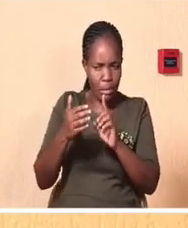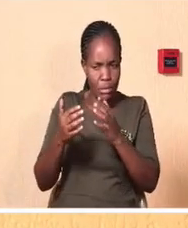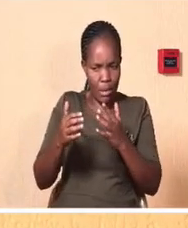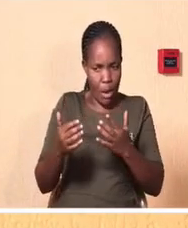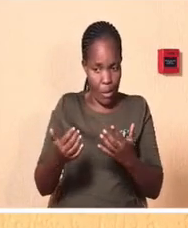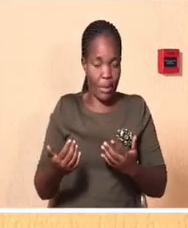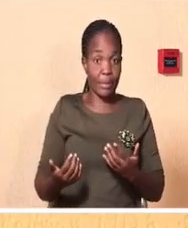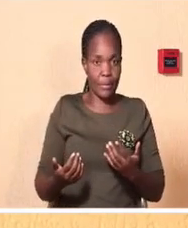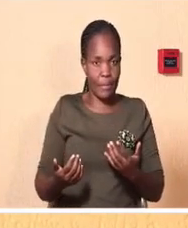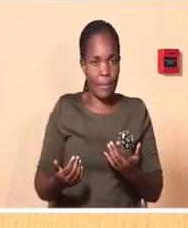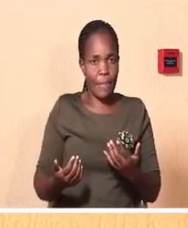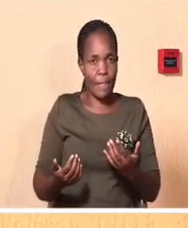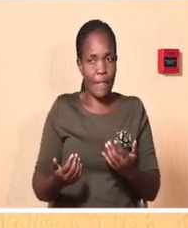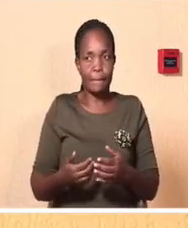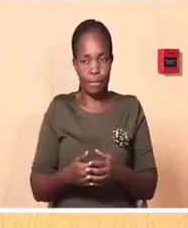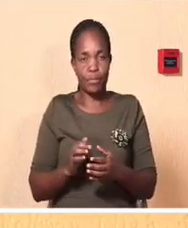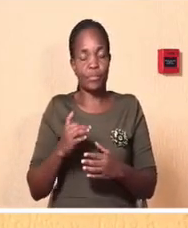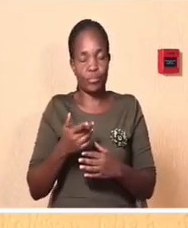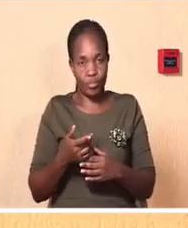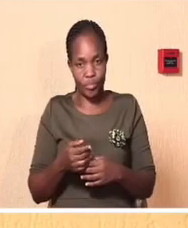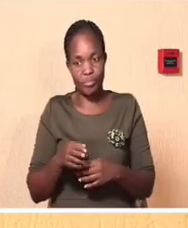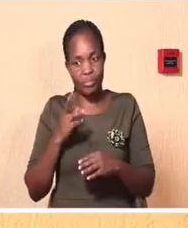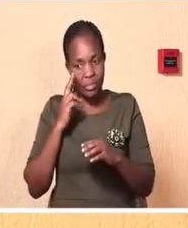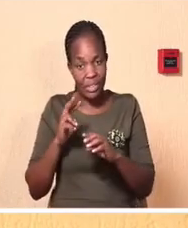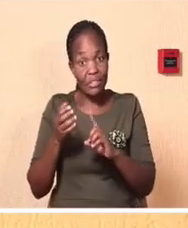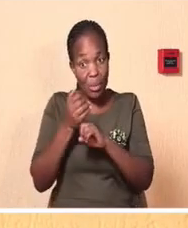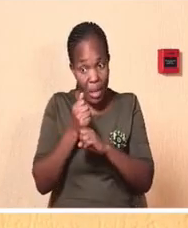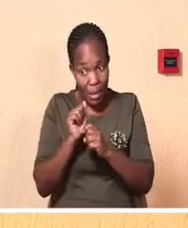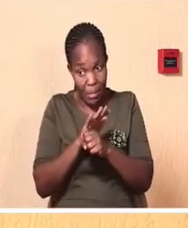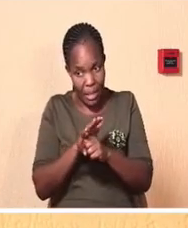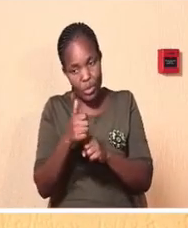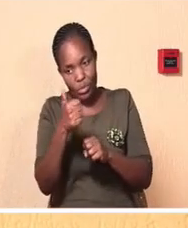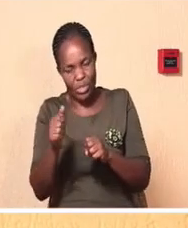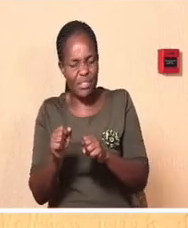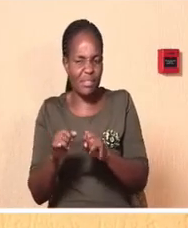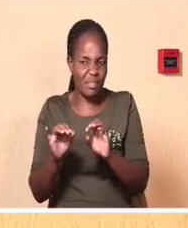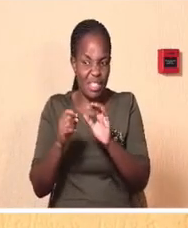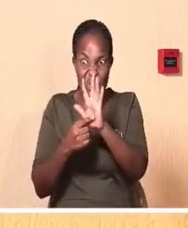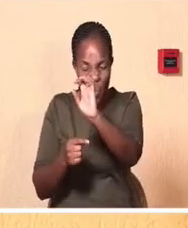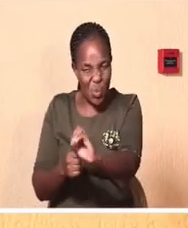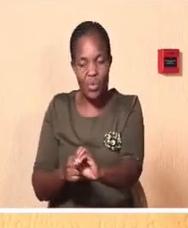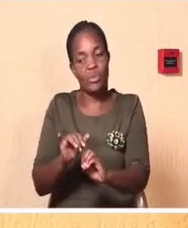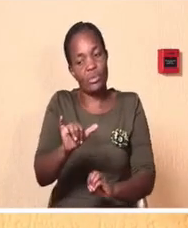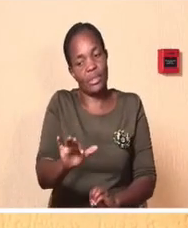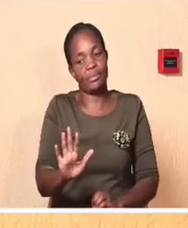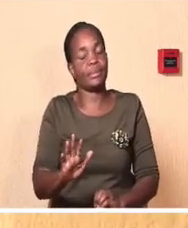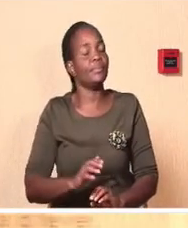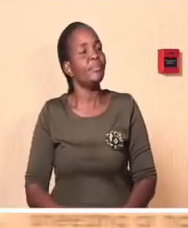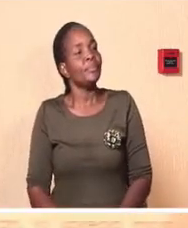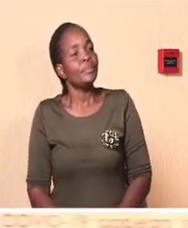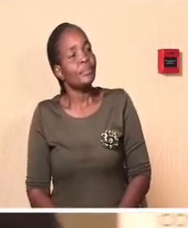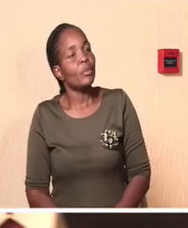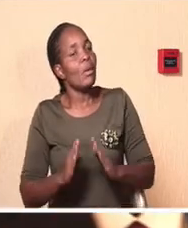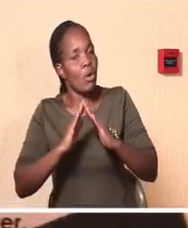If they meet the case definition, then that's when they are tested for COVID-19. All right. Yes. I think